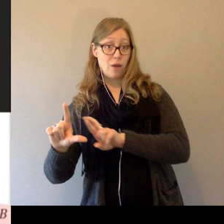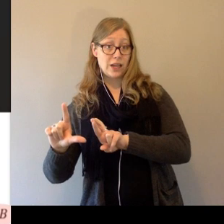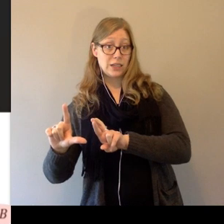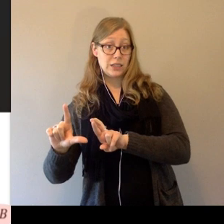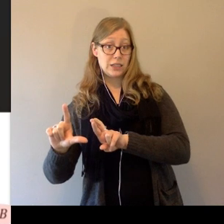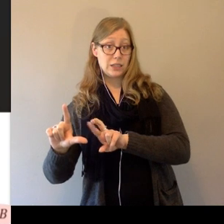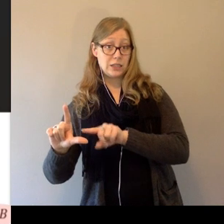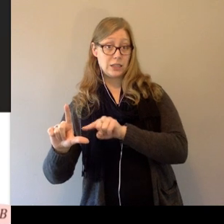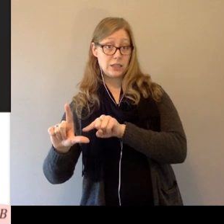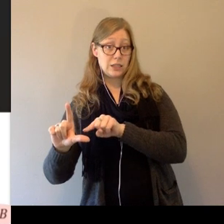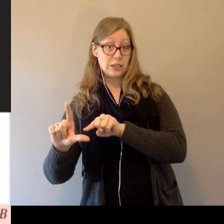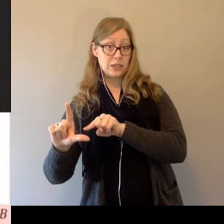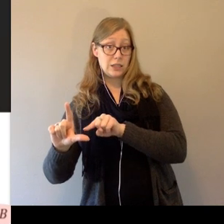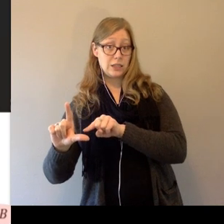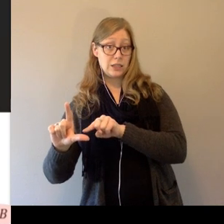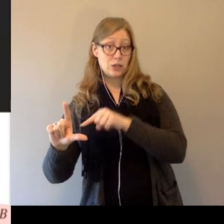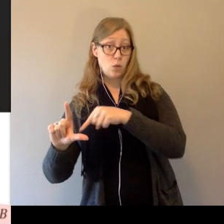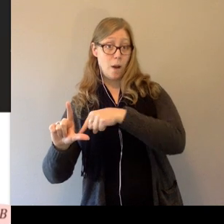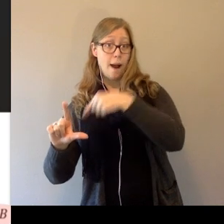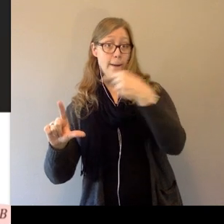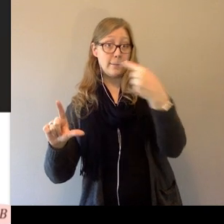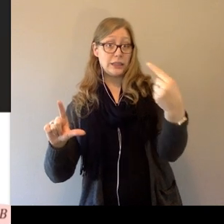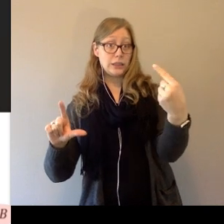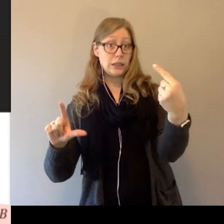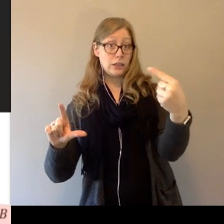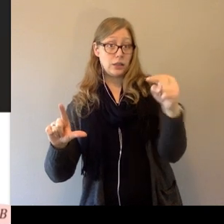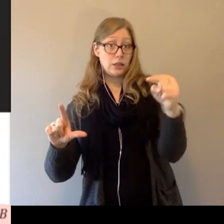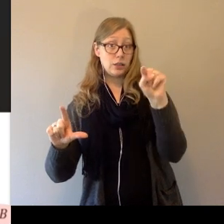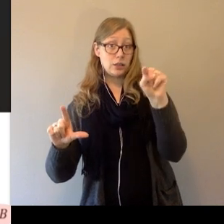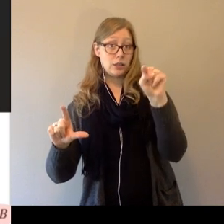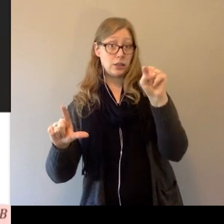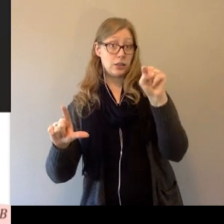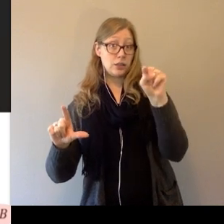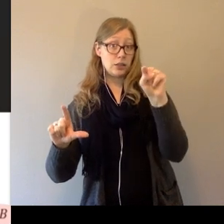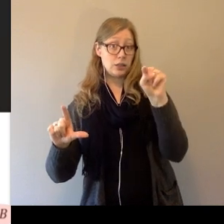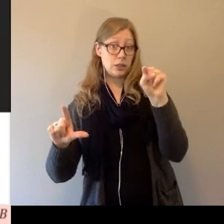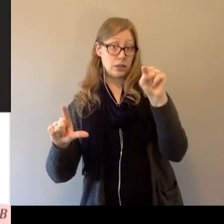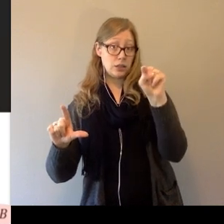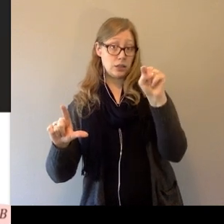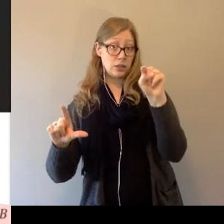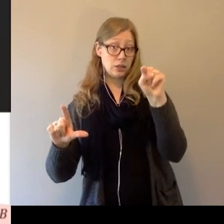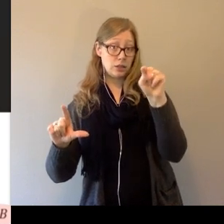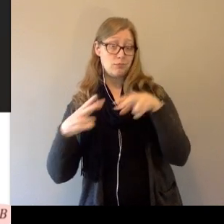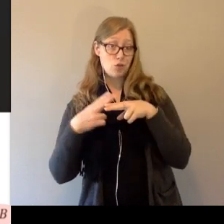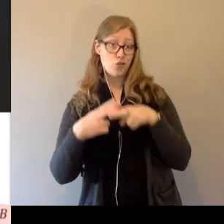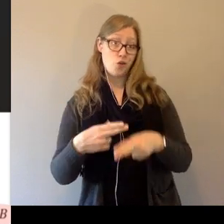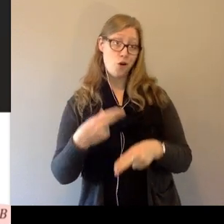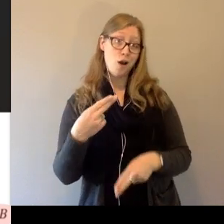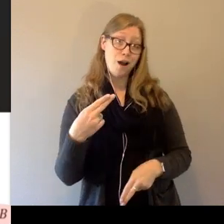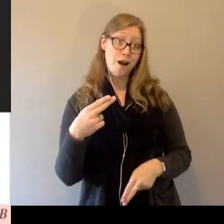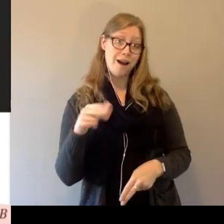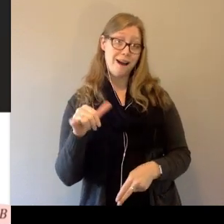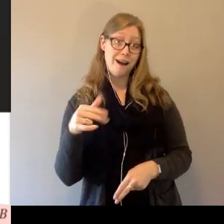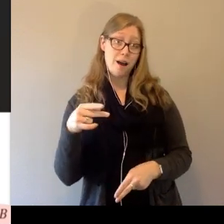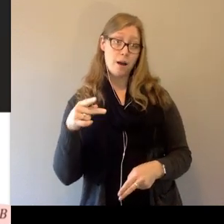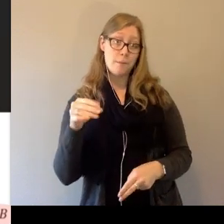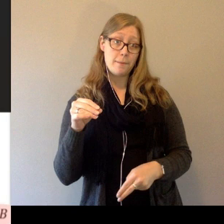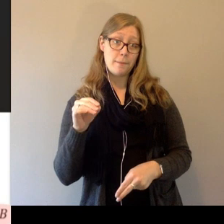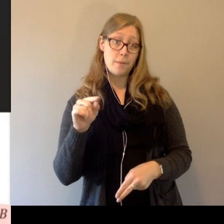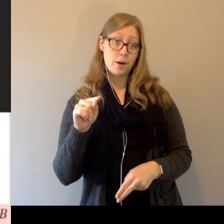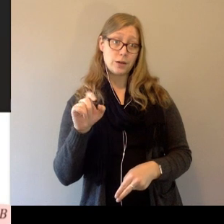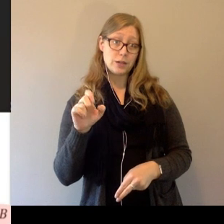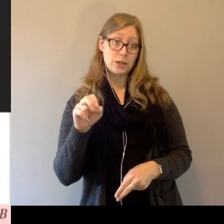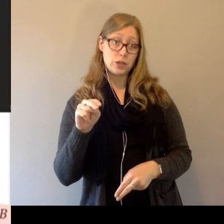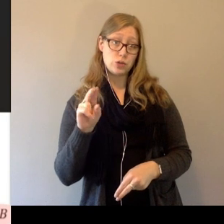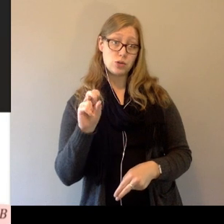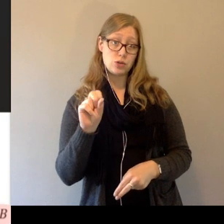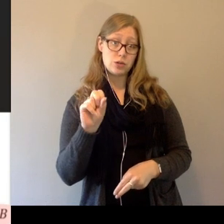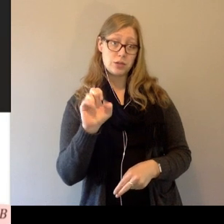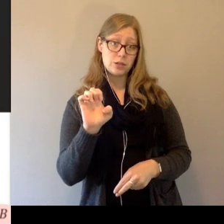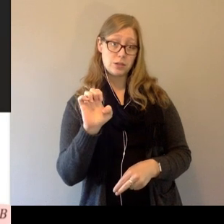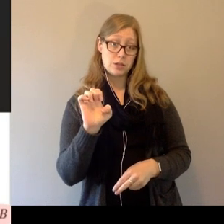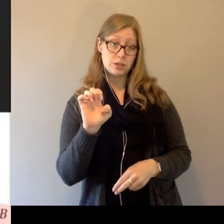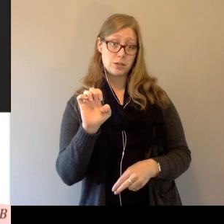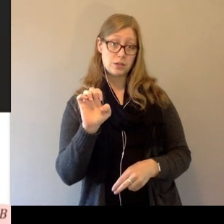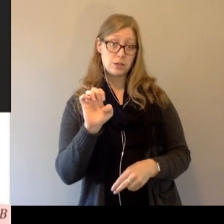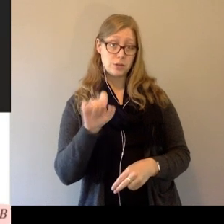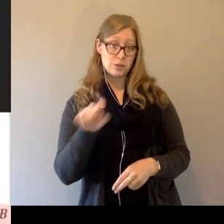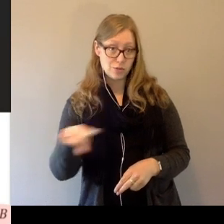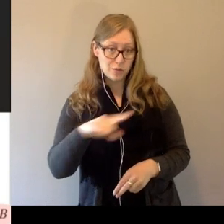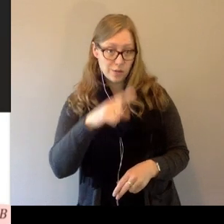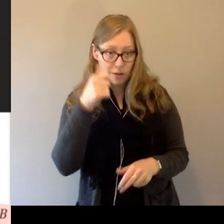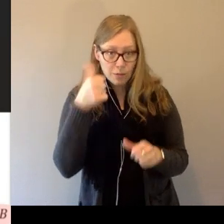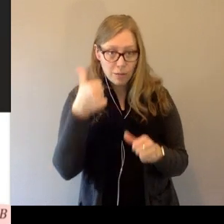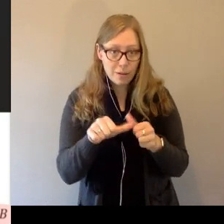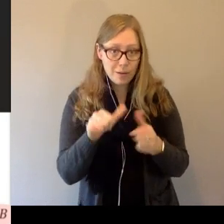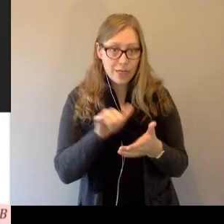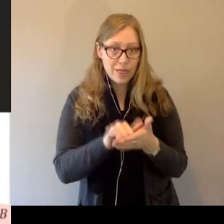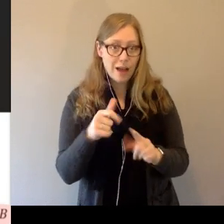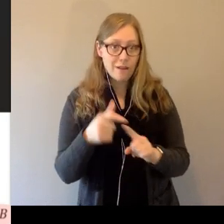that's opposite angle C is also known as the hypotenuse, which we remember from when